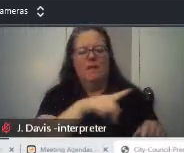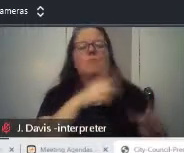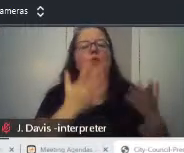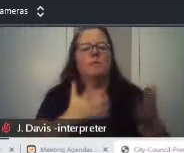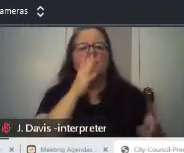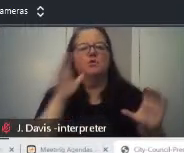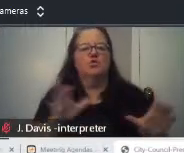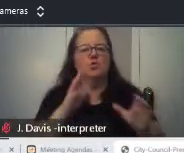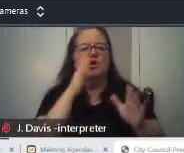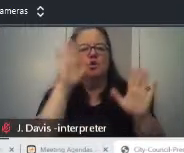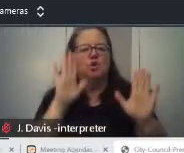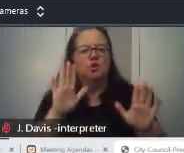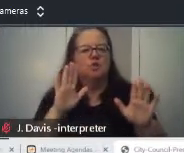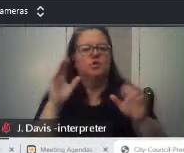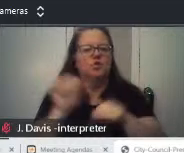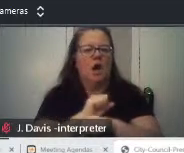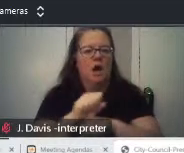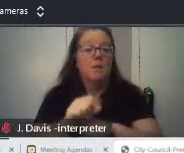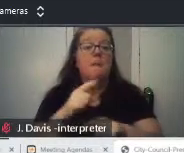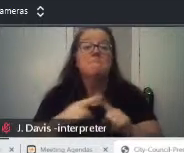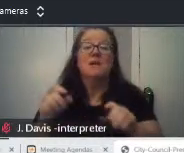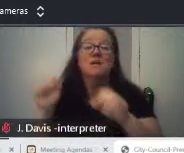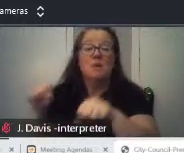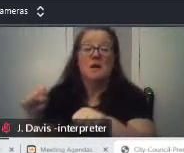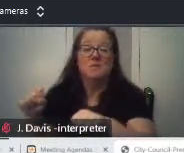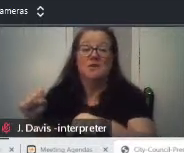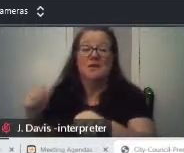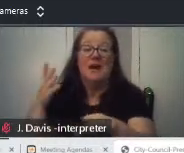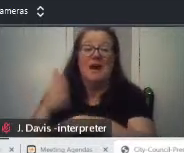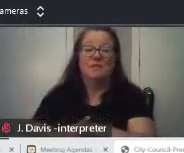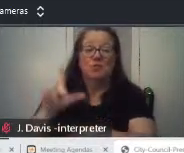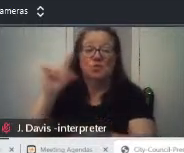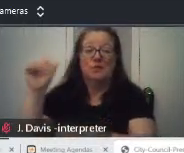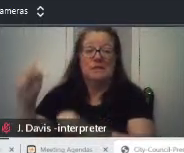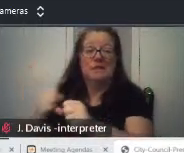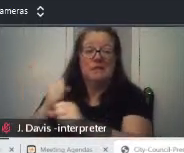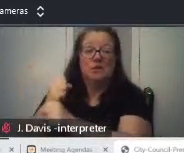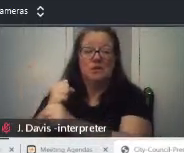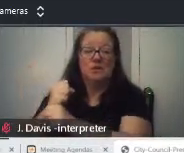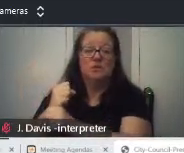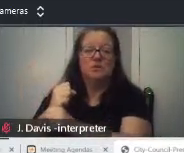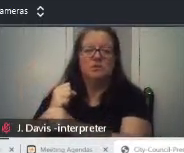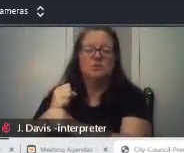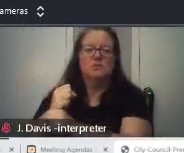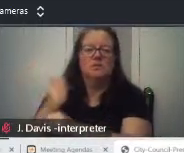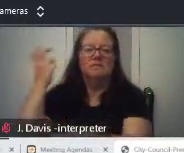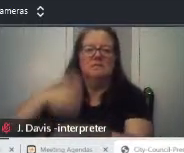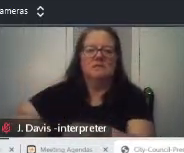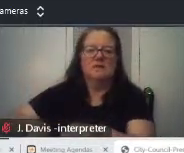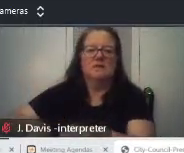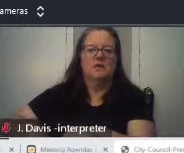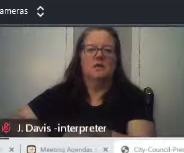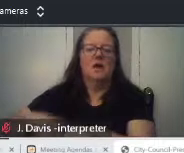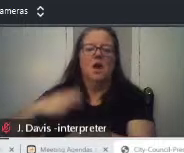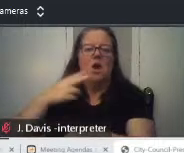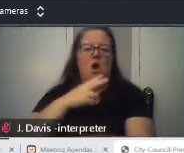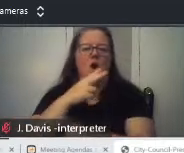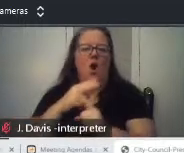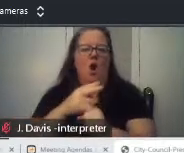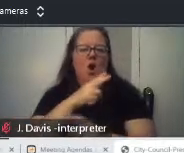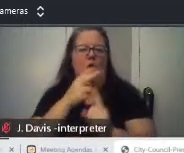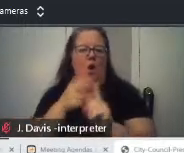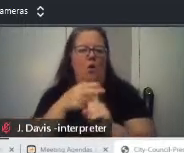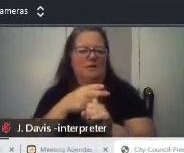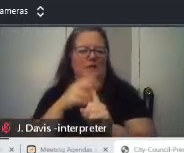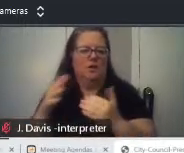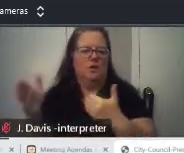stewards of the property, but it's also possible that in 20 years, you've got a tough hotel next to Idlewild Elementary School.